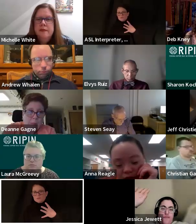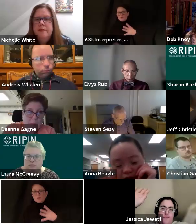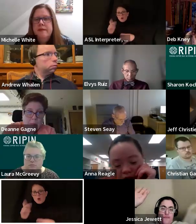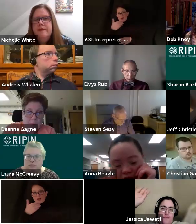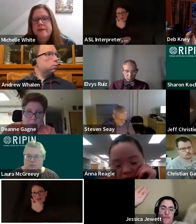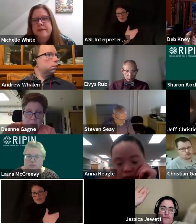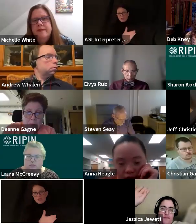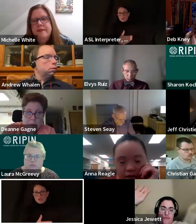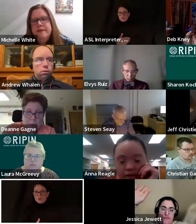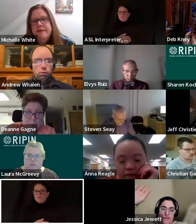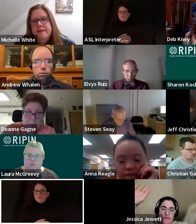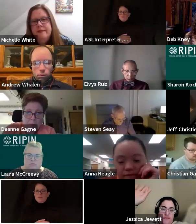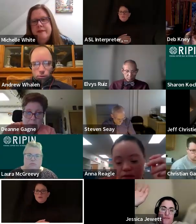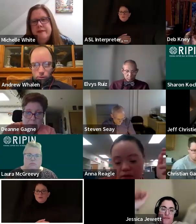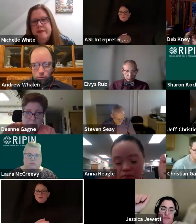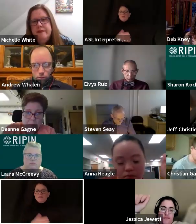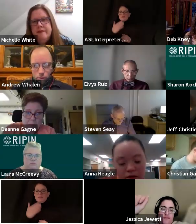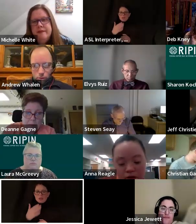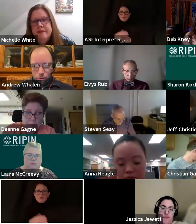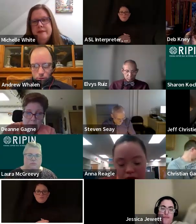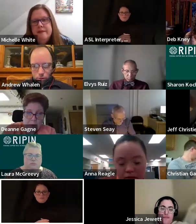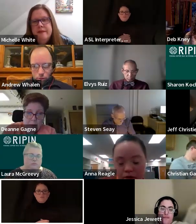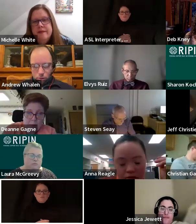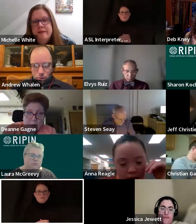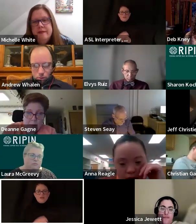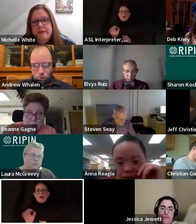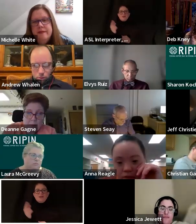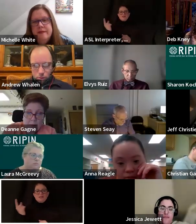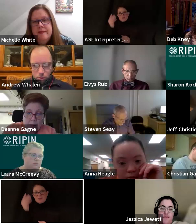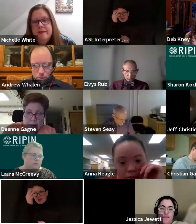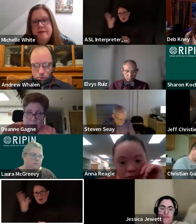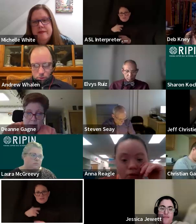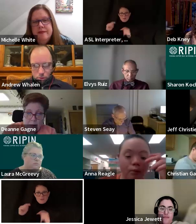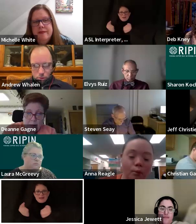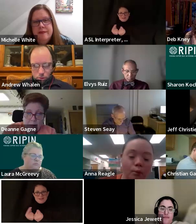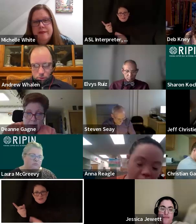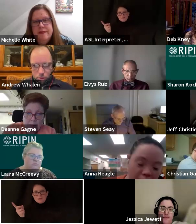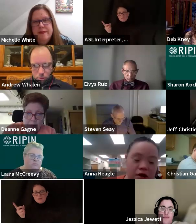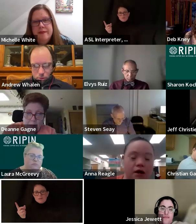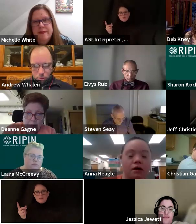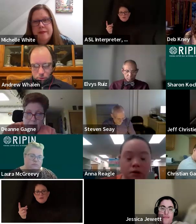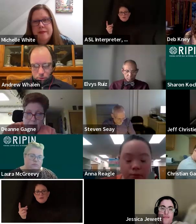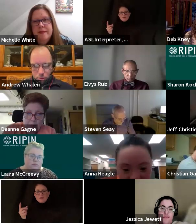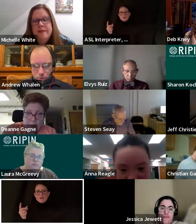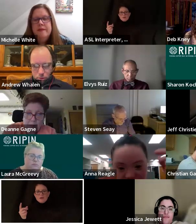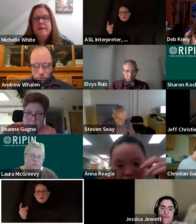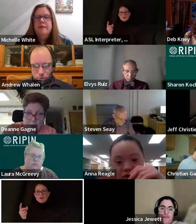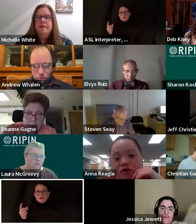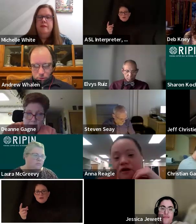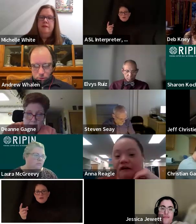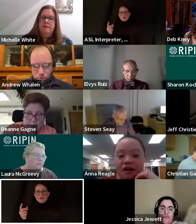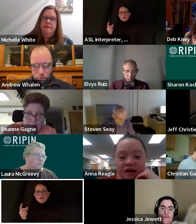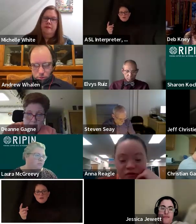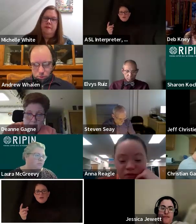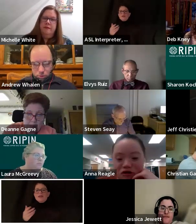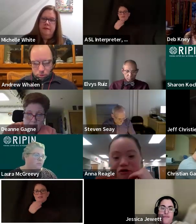Thank you. That's something I can bring up to my team. More importantly to my supervisor. So it's